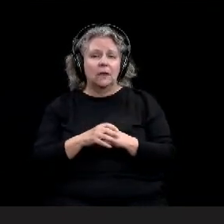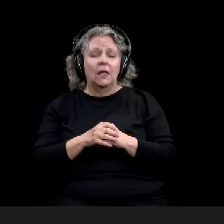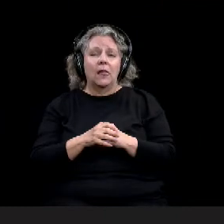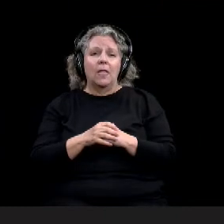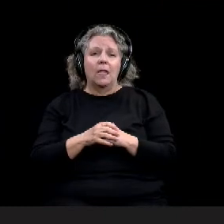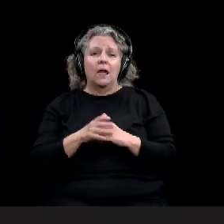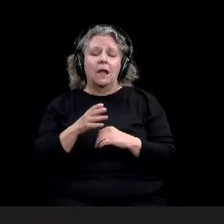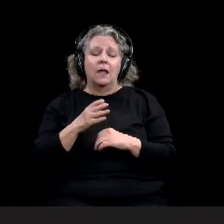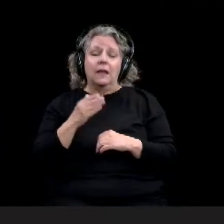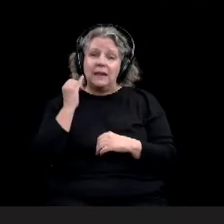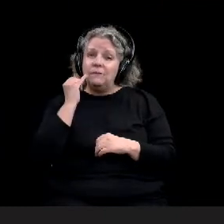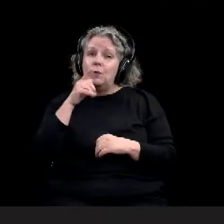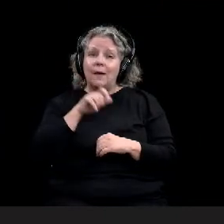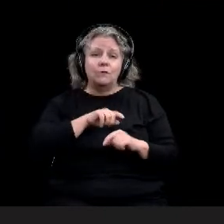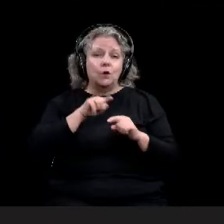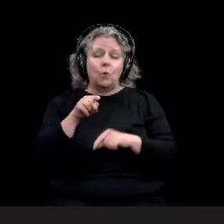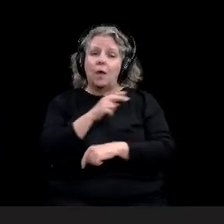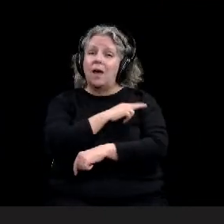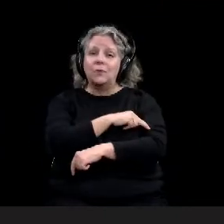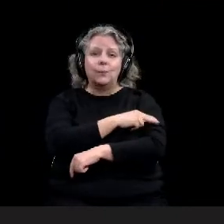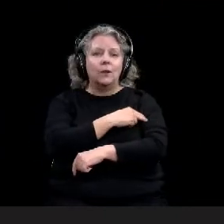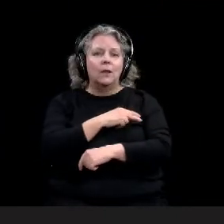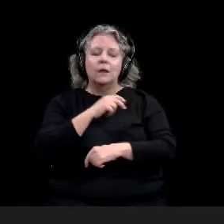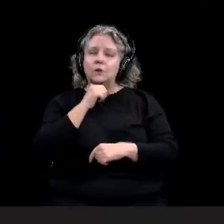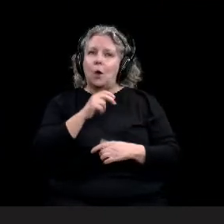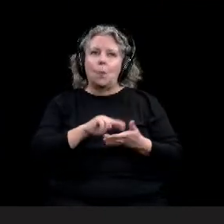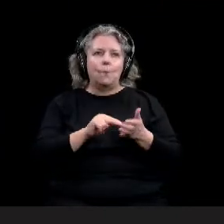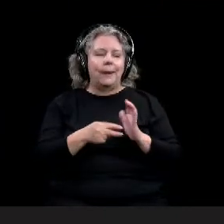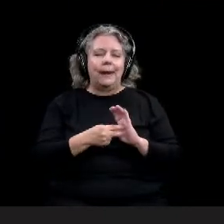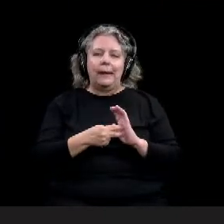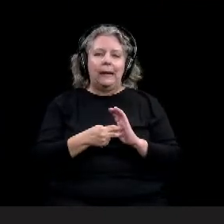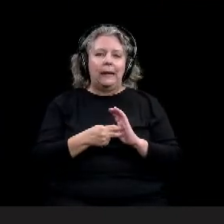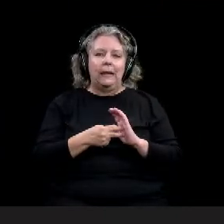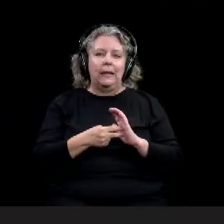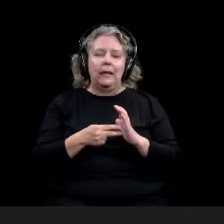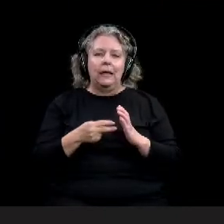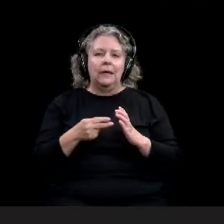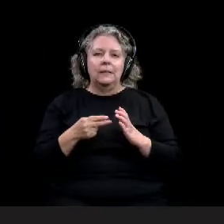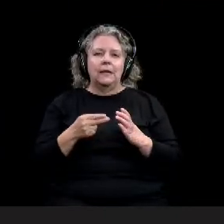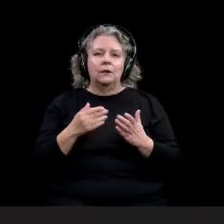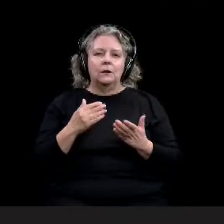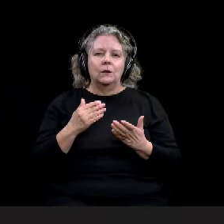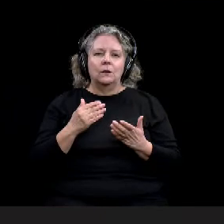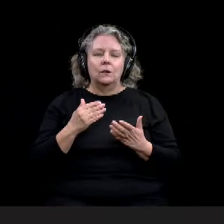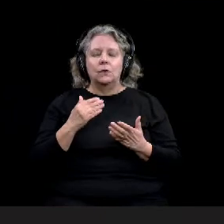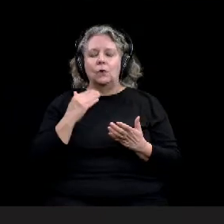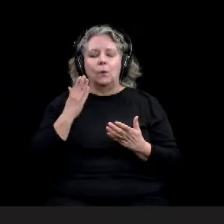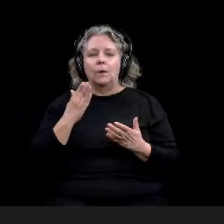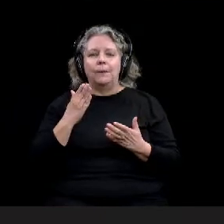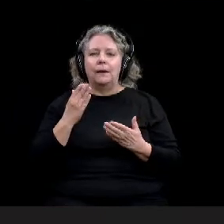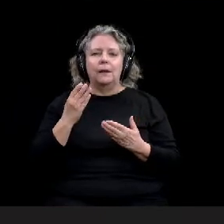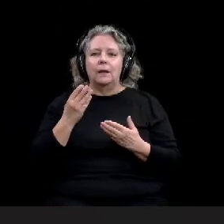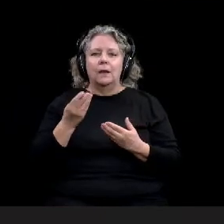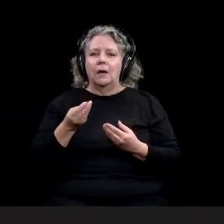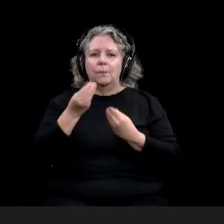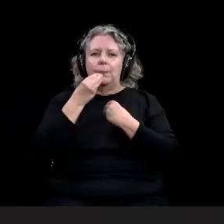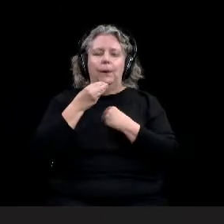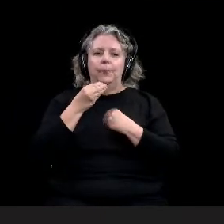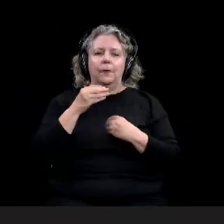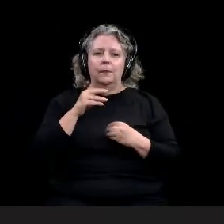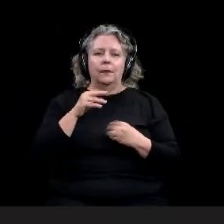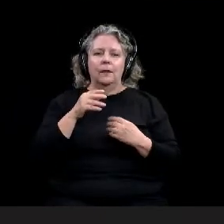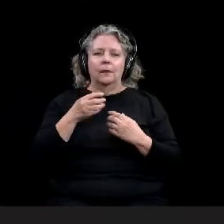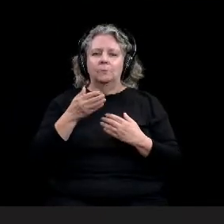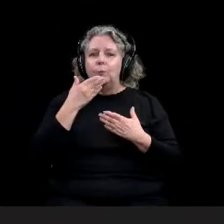that you're not going to come out of the hospital or you're going to go on a ventilator. Most people who go to the hospital leave the hospital and they go there for several days and they